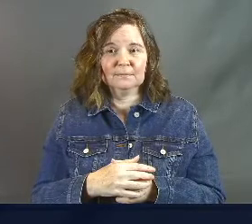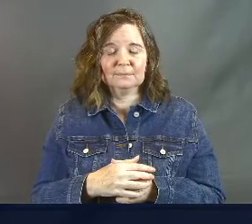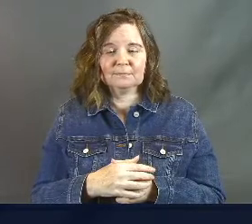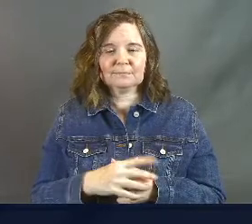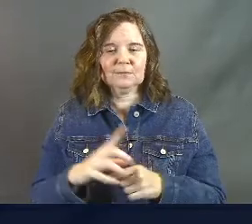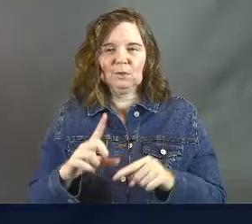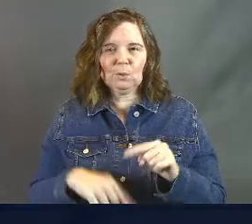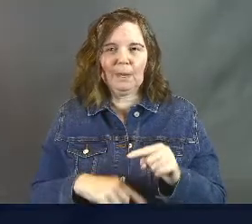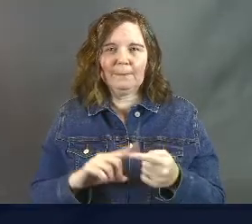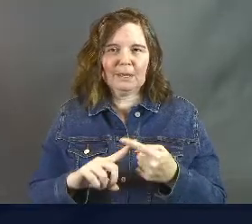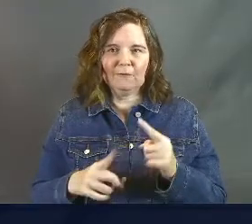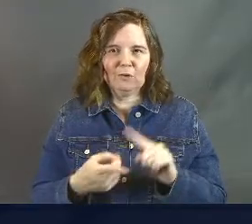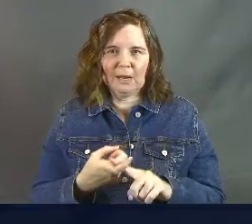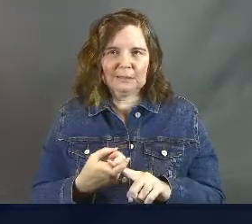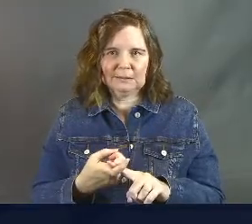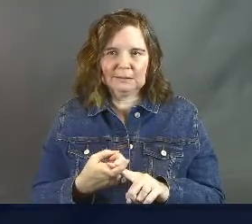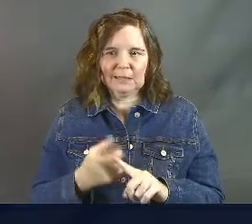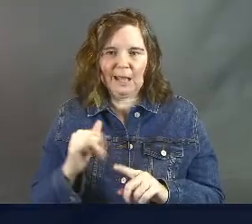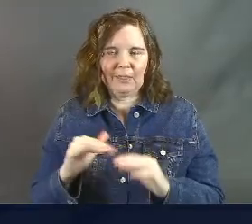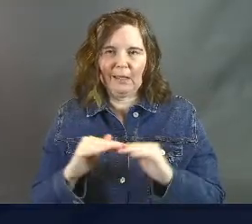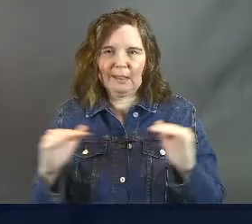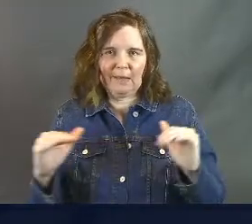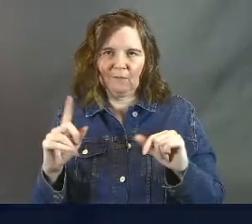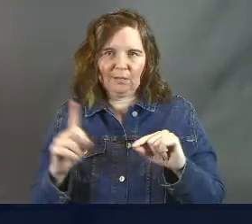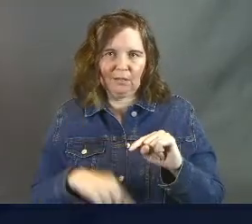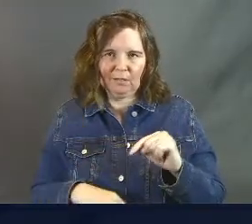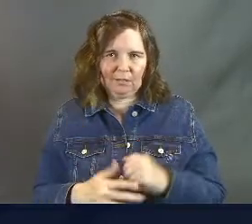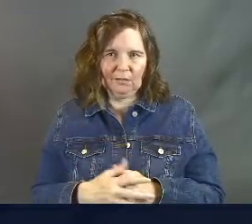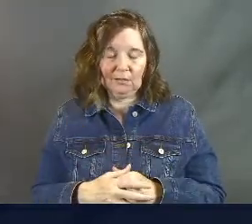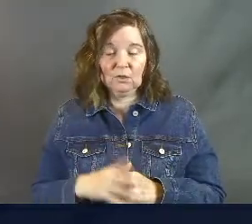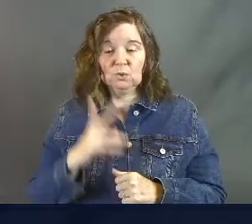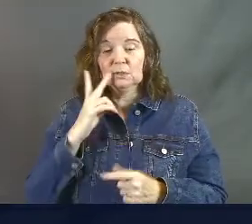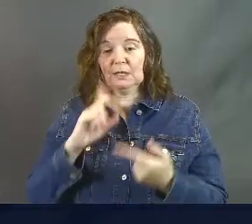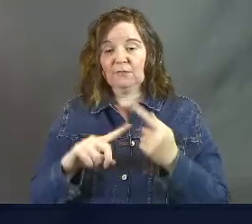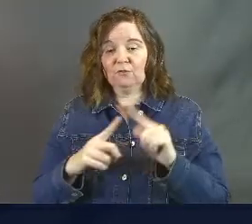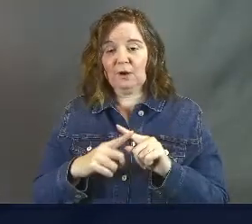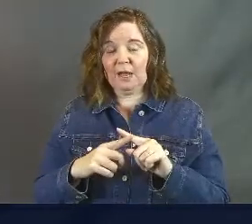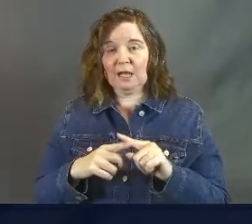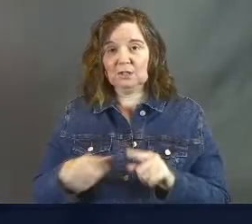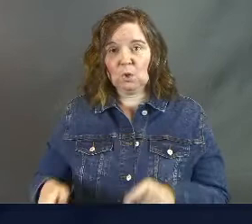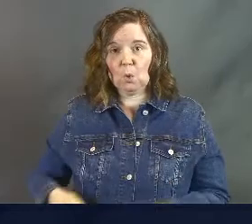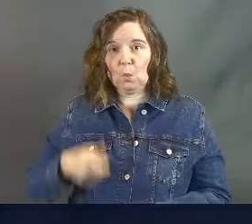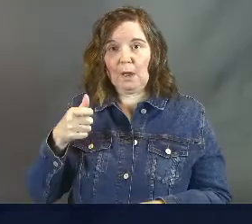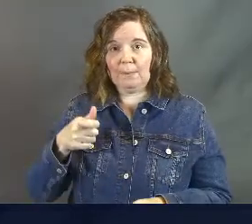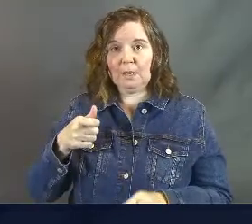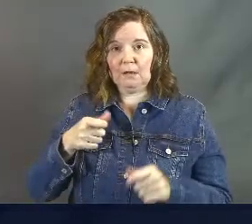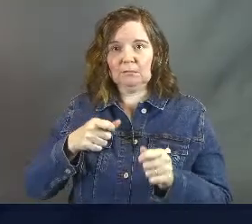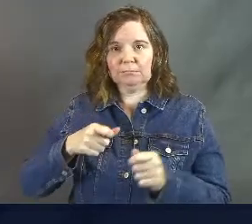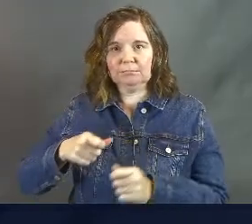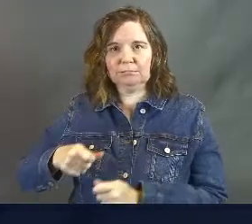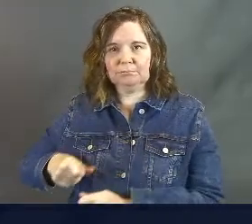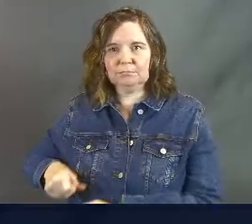And you can't be a friend at that level. See, friends put down their weapons with each other.